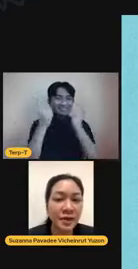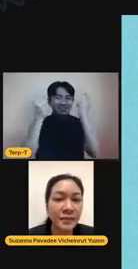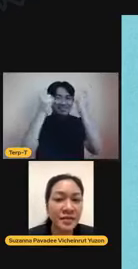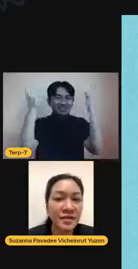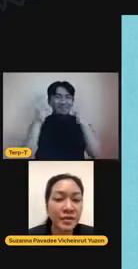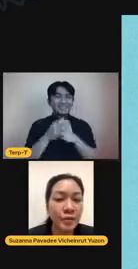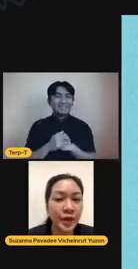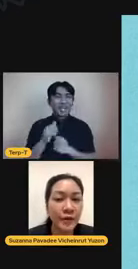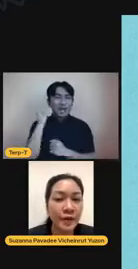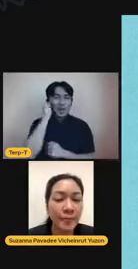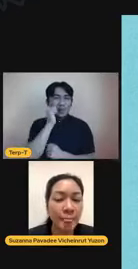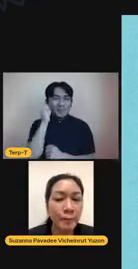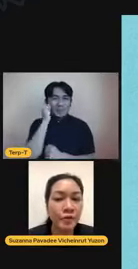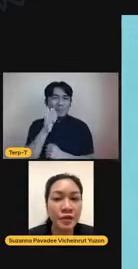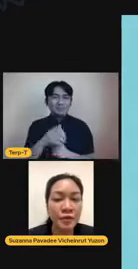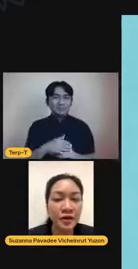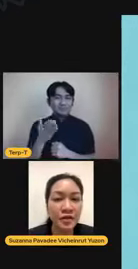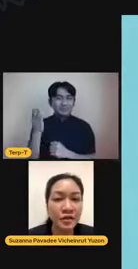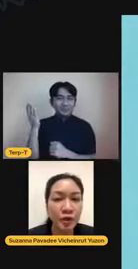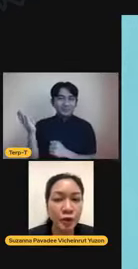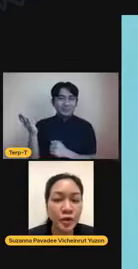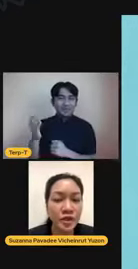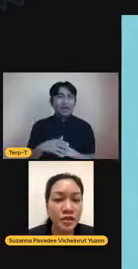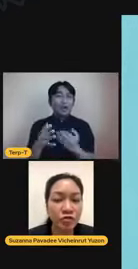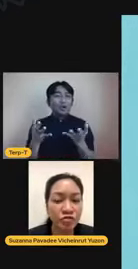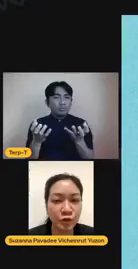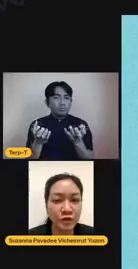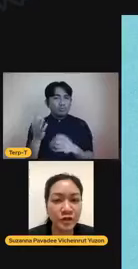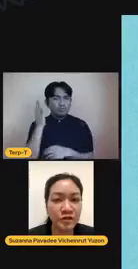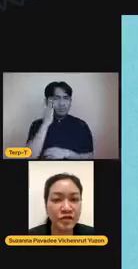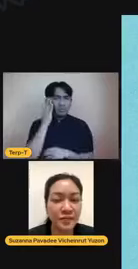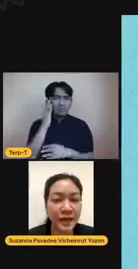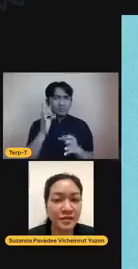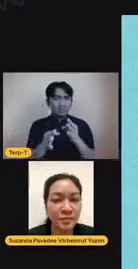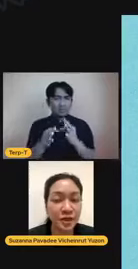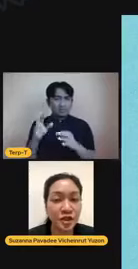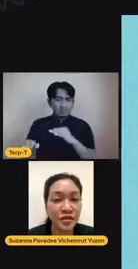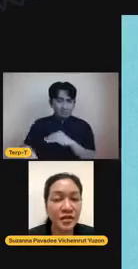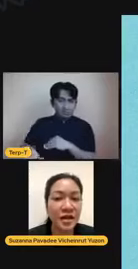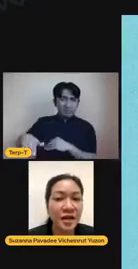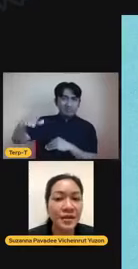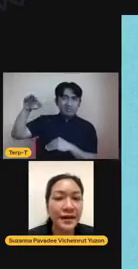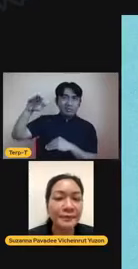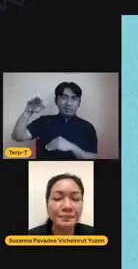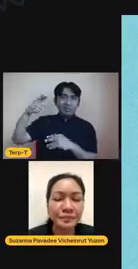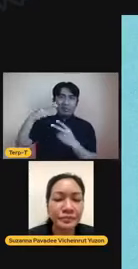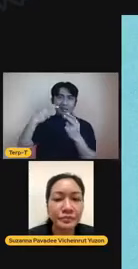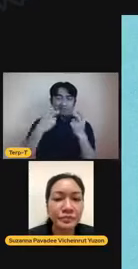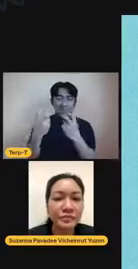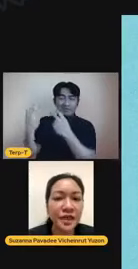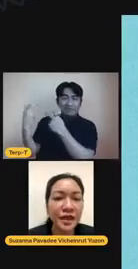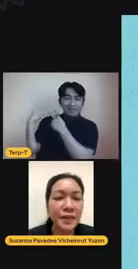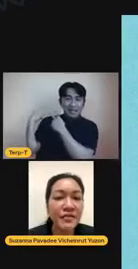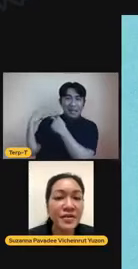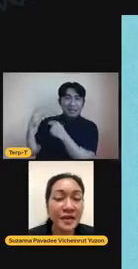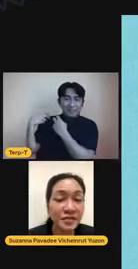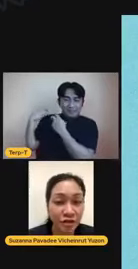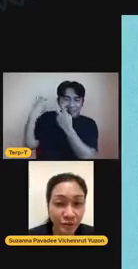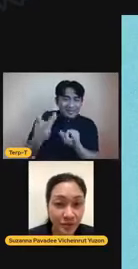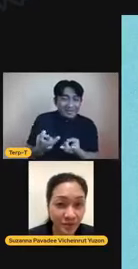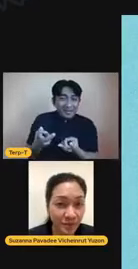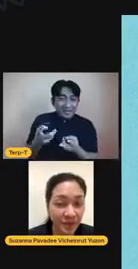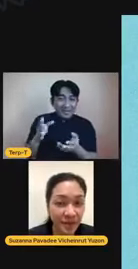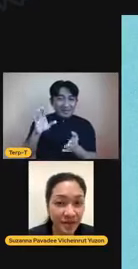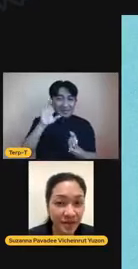that's what I mean by celebrate. We really want her to know when she grows older and looks back to pictures that having